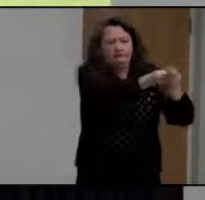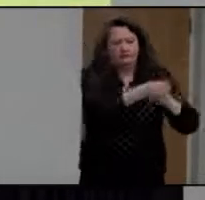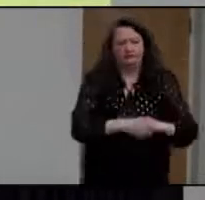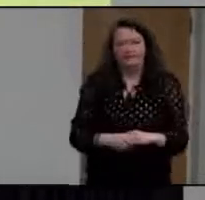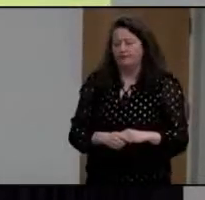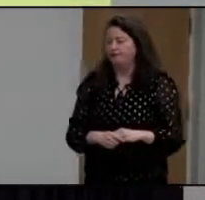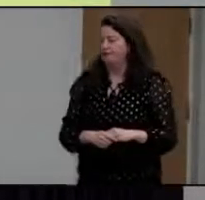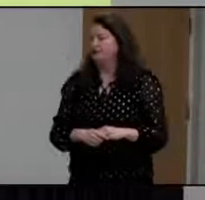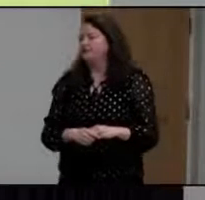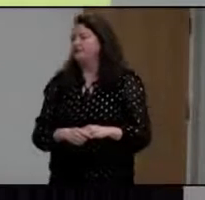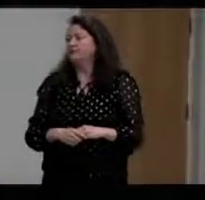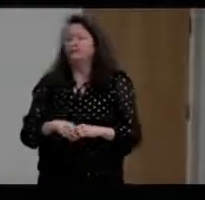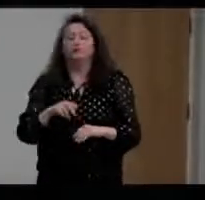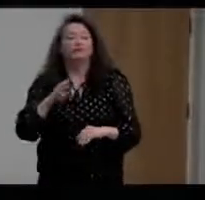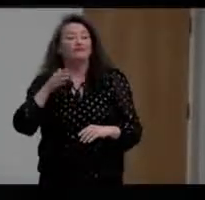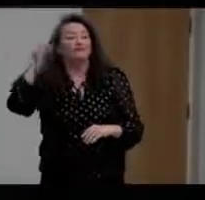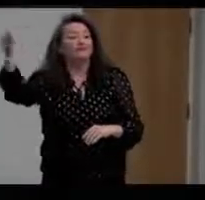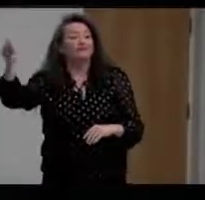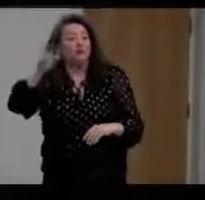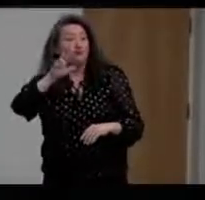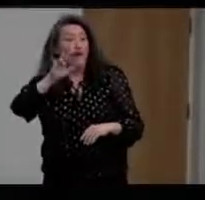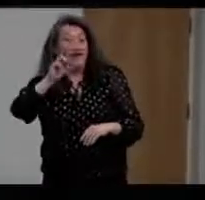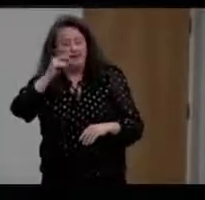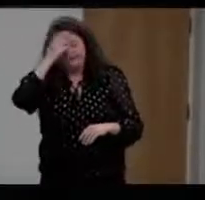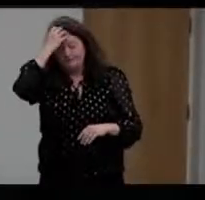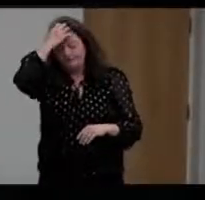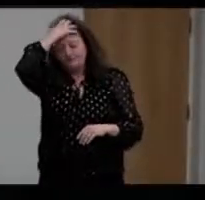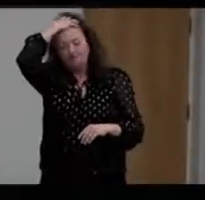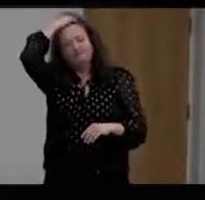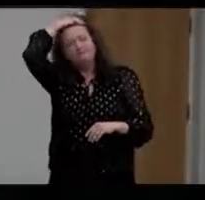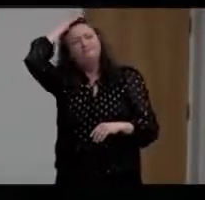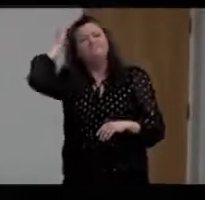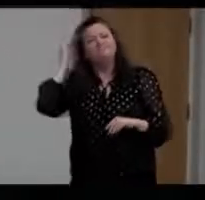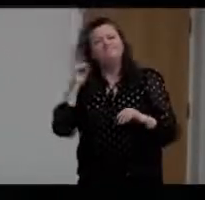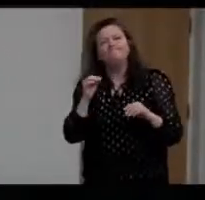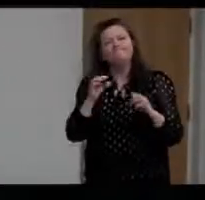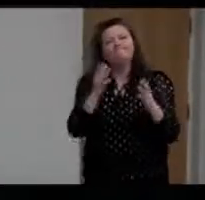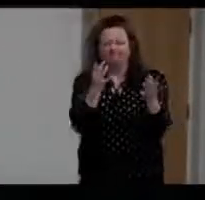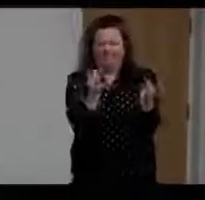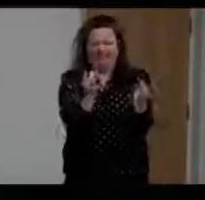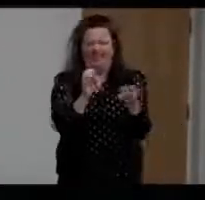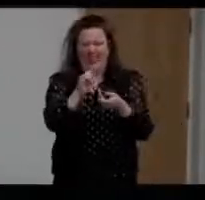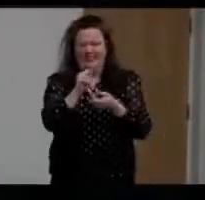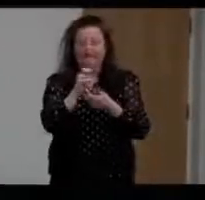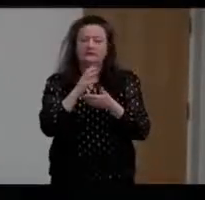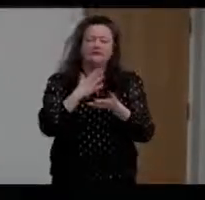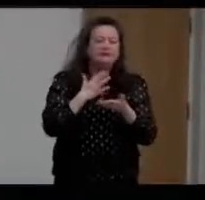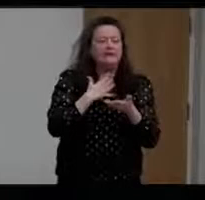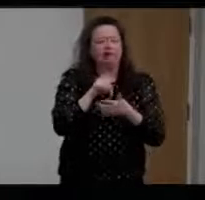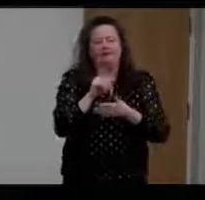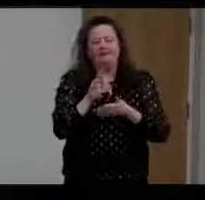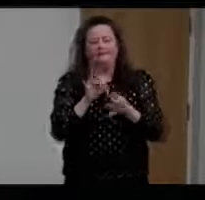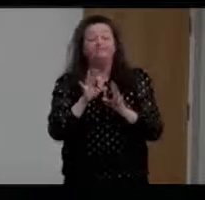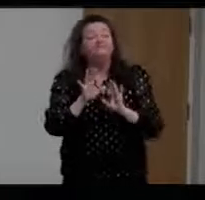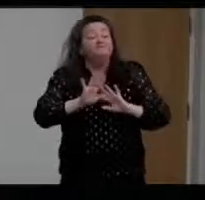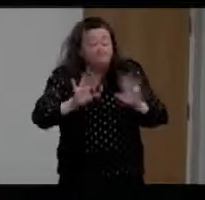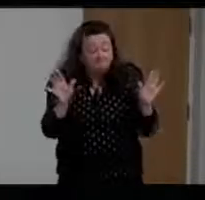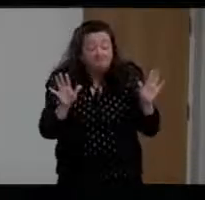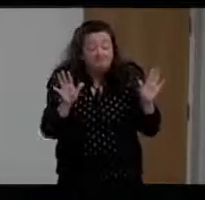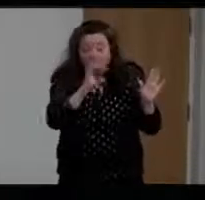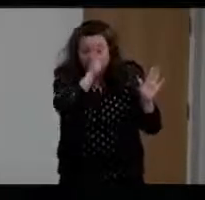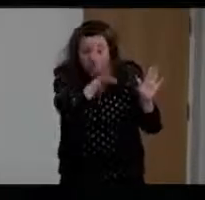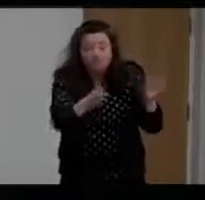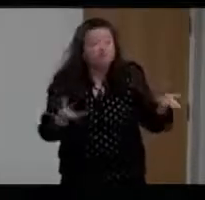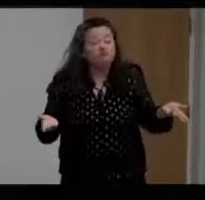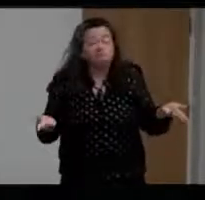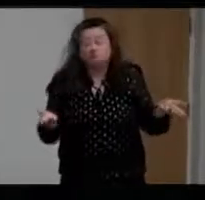ethics, oh gosh, how do I approach this next question? I'll just ask it directly. I mean, what shot in hell